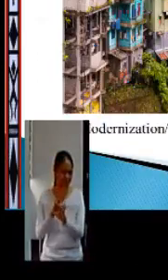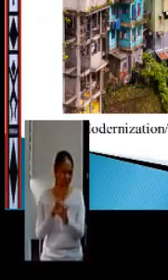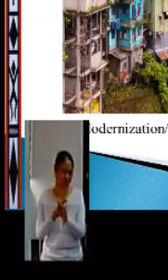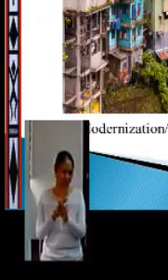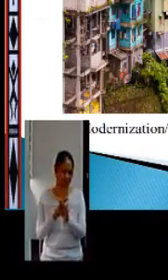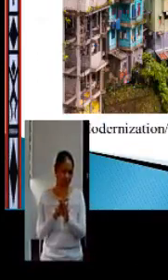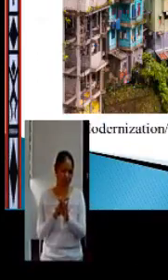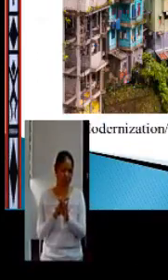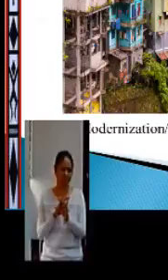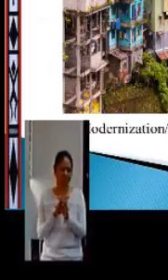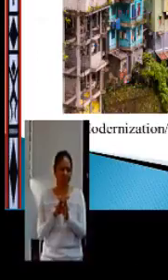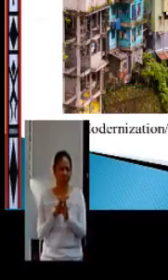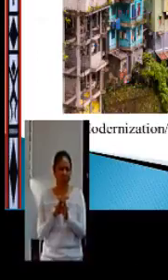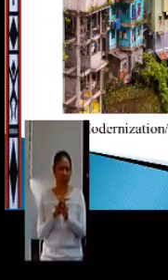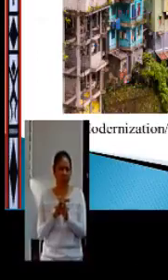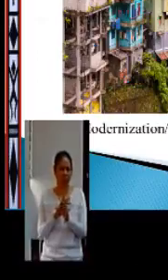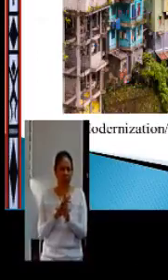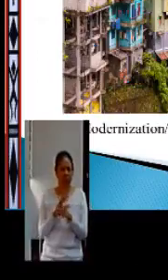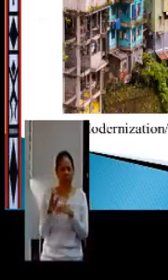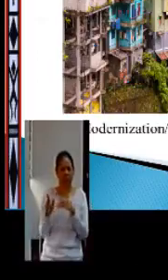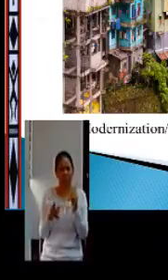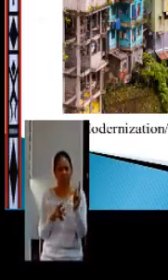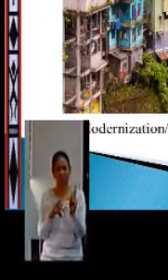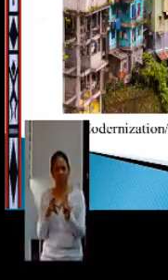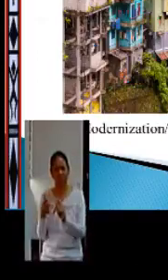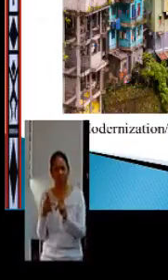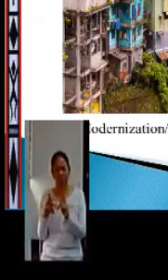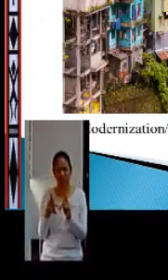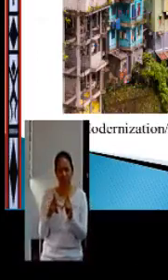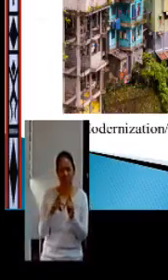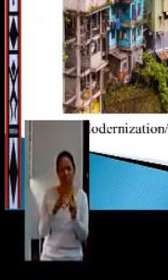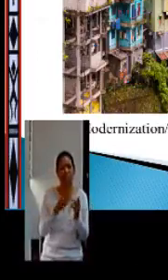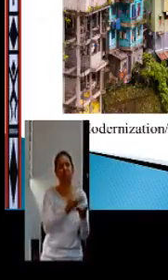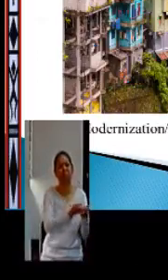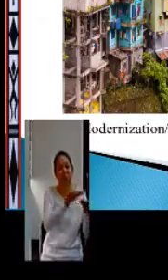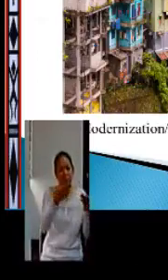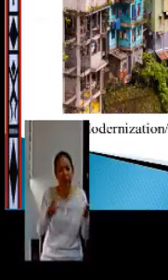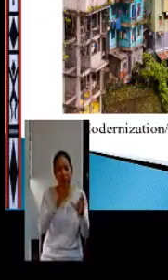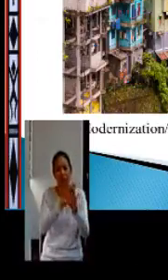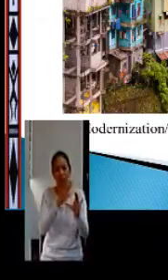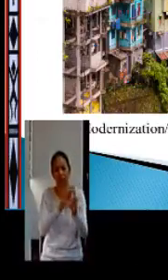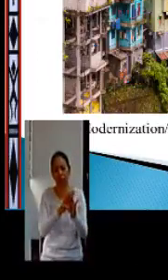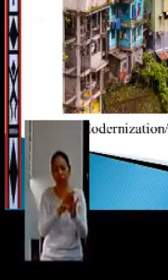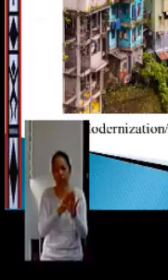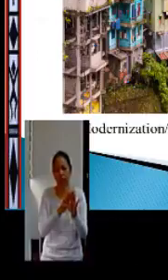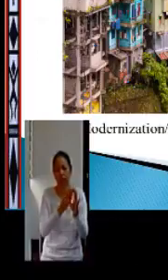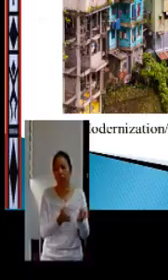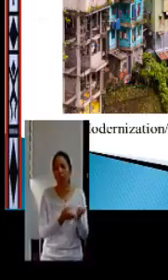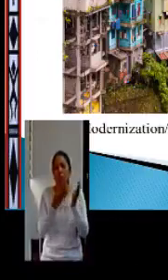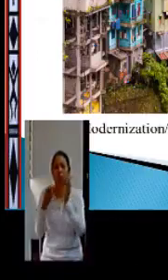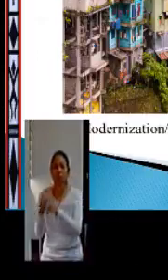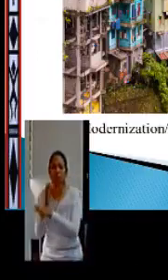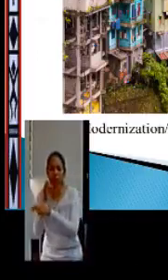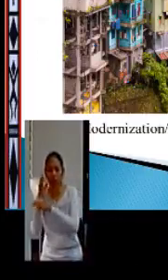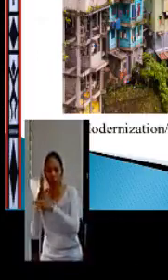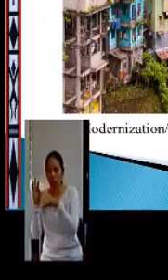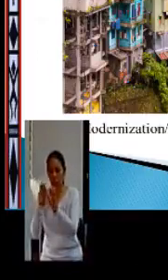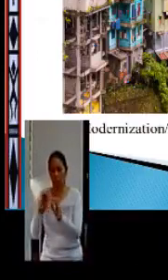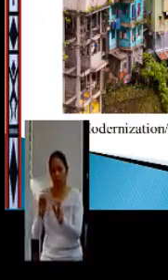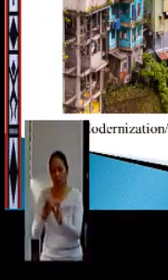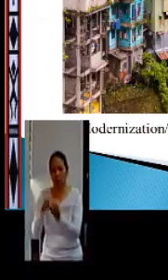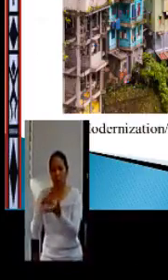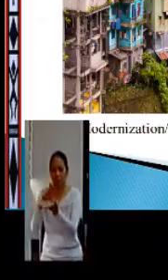na kinukuha ng mga tao ang mga cars tapos inuuwi sa amin tapos doon na nagkukulang kami ng parking to the point na